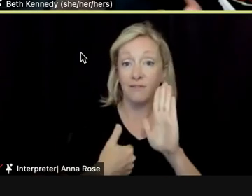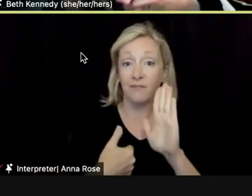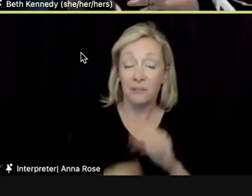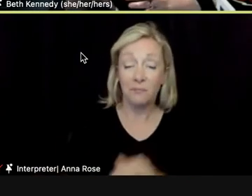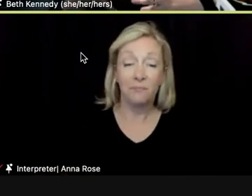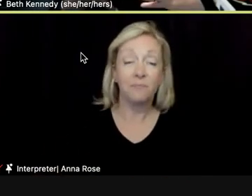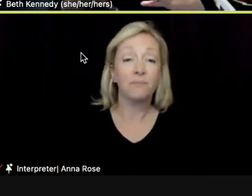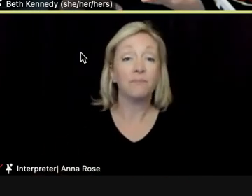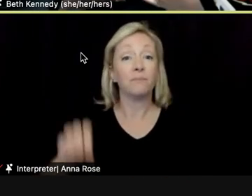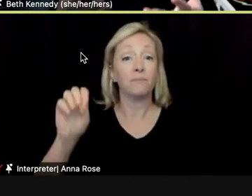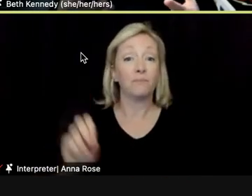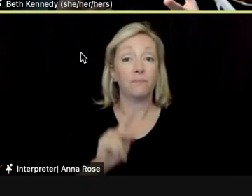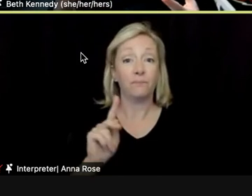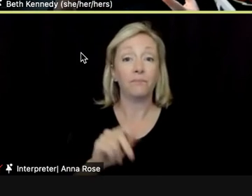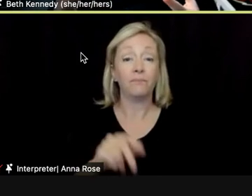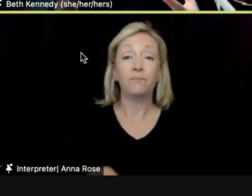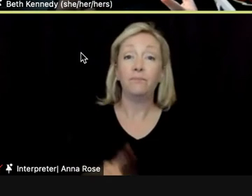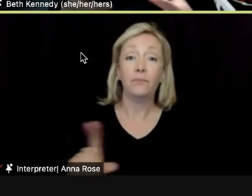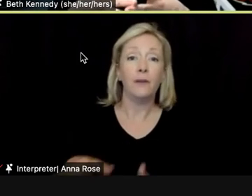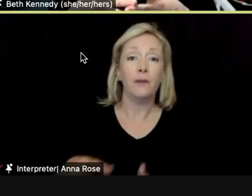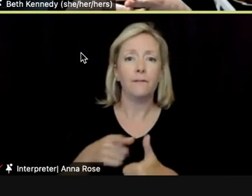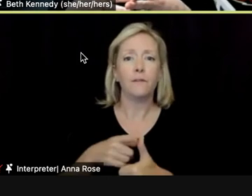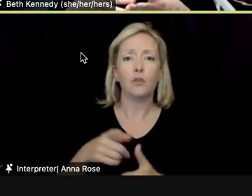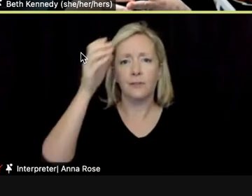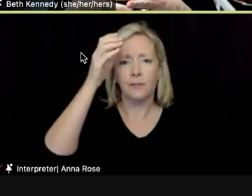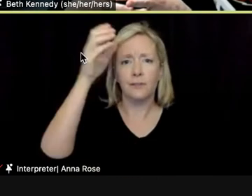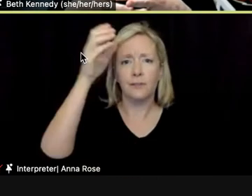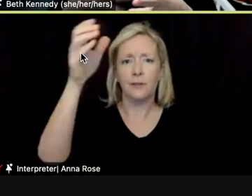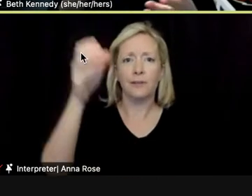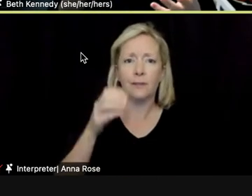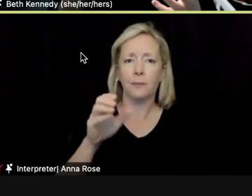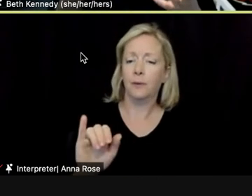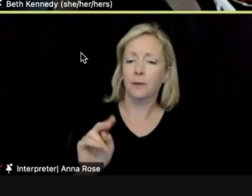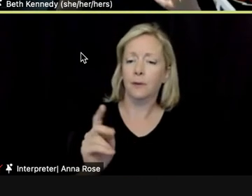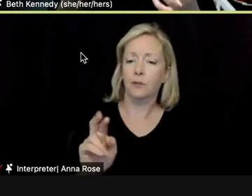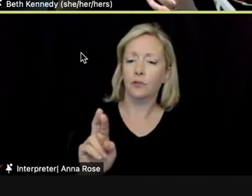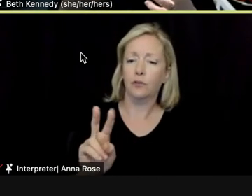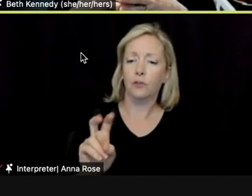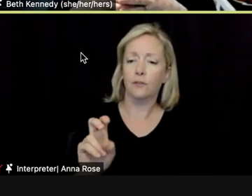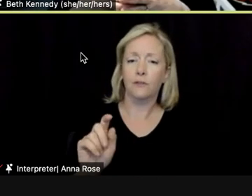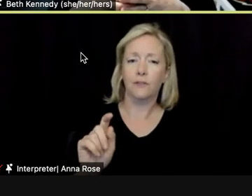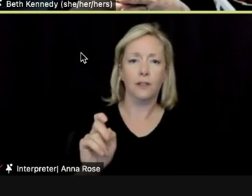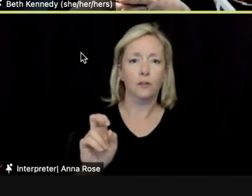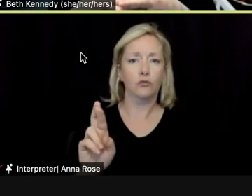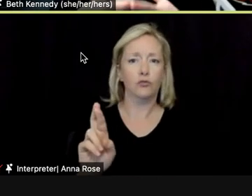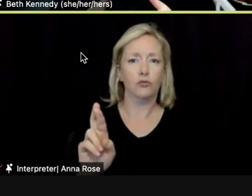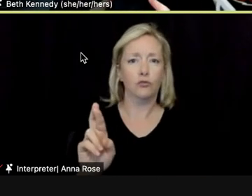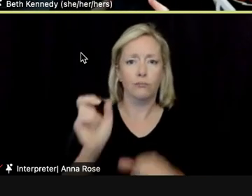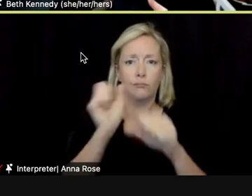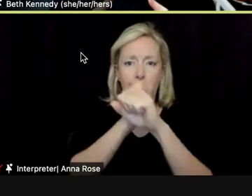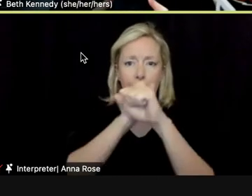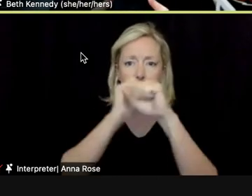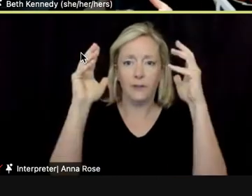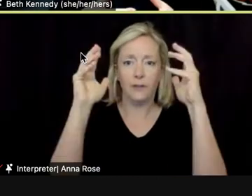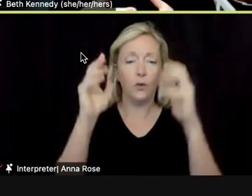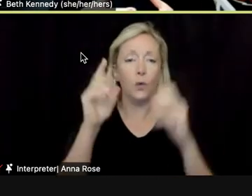So when we think about intervener, most people, their frame of reference is Anne